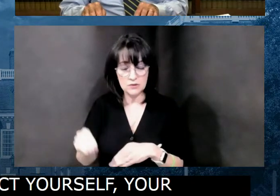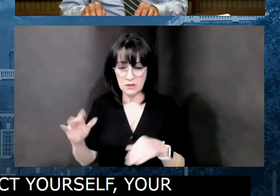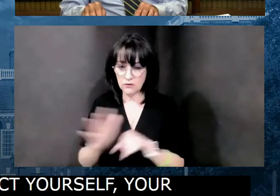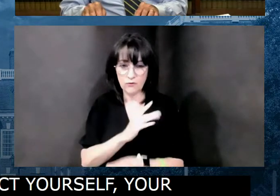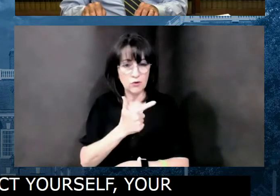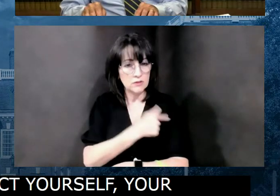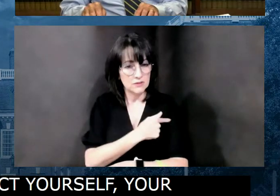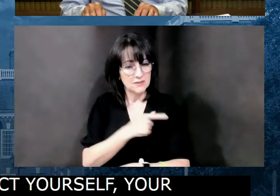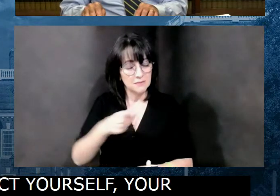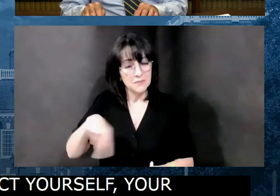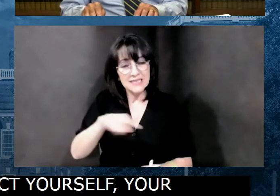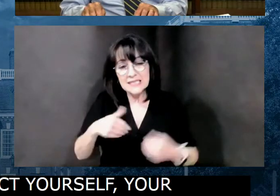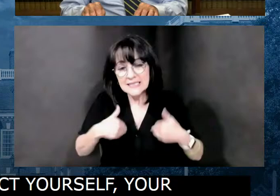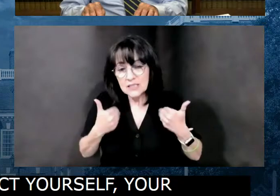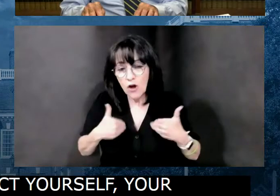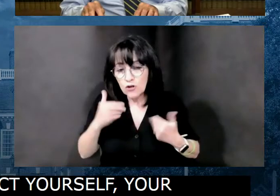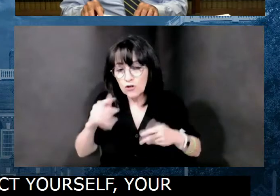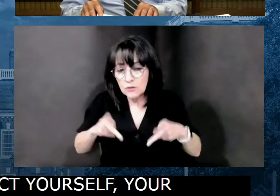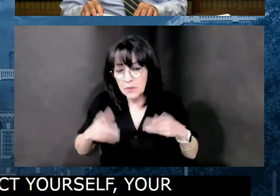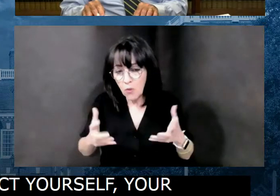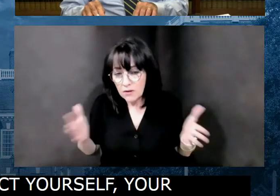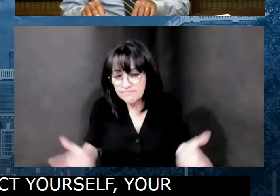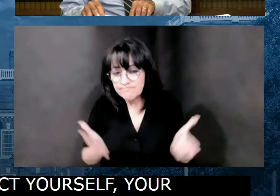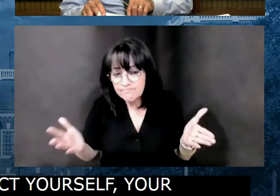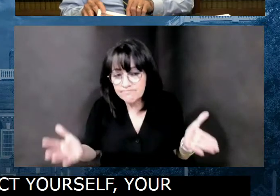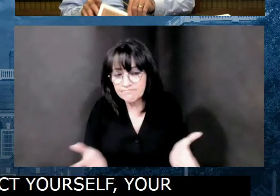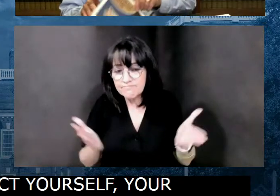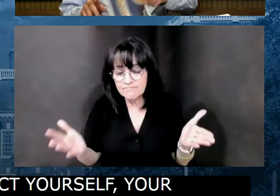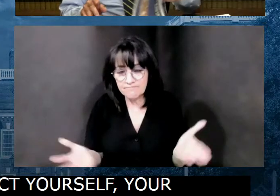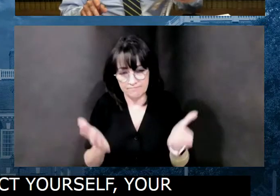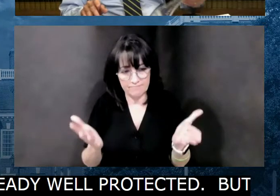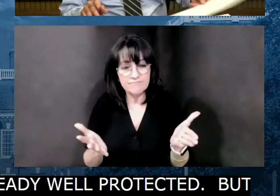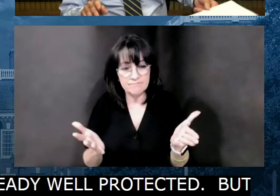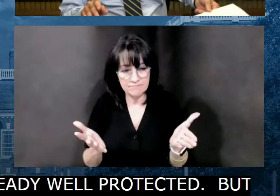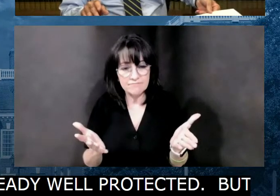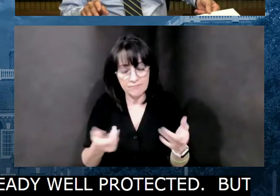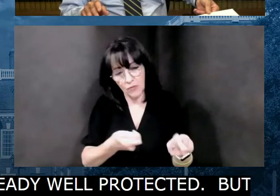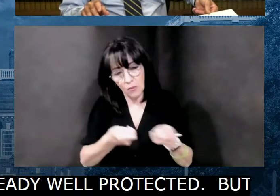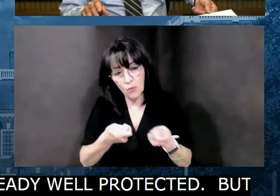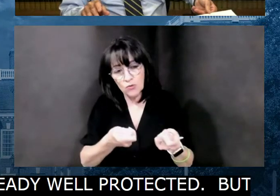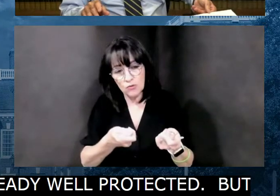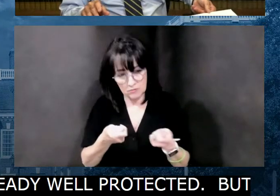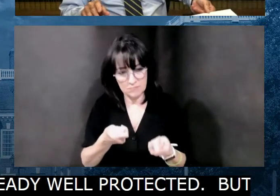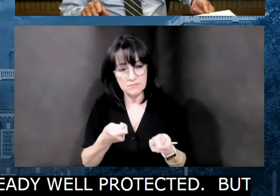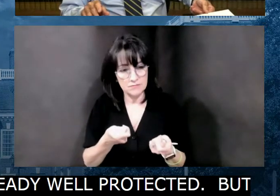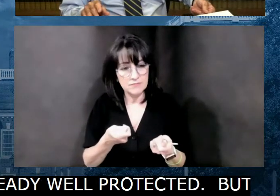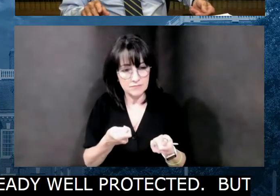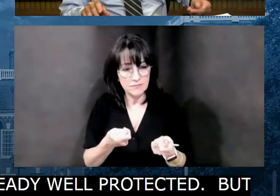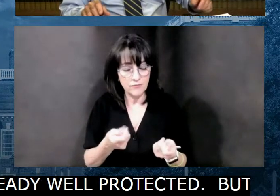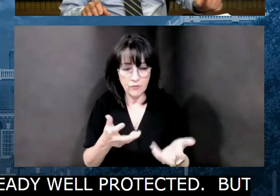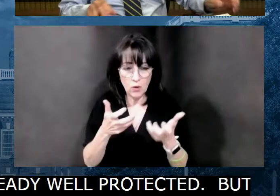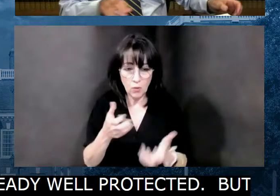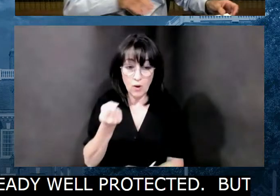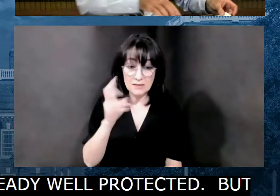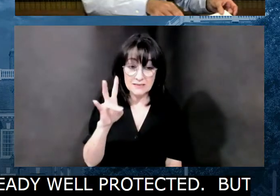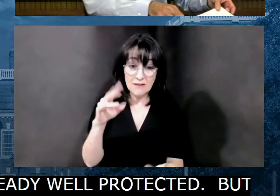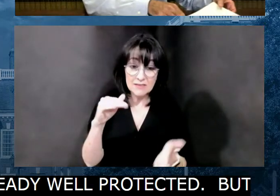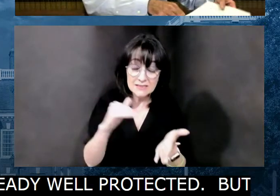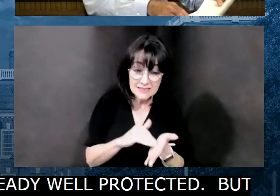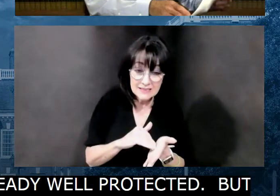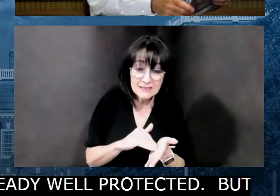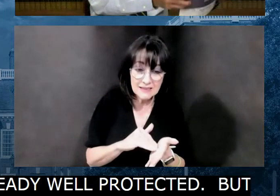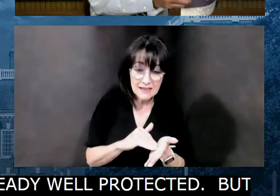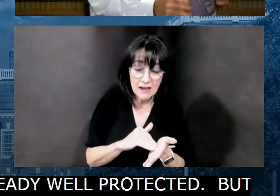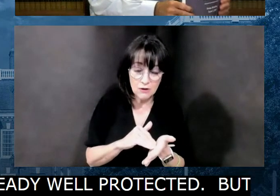younger age groups more fully vaccinated. And we need to get about 17,000 additional